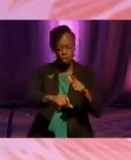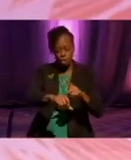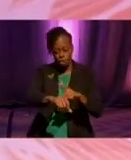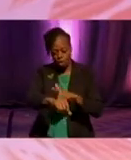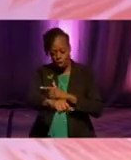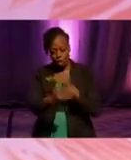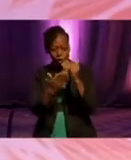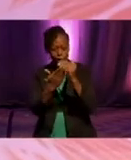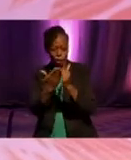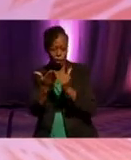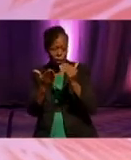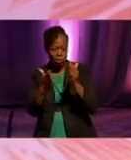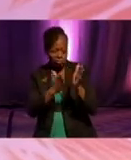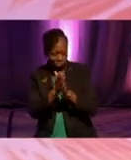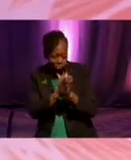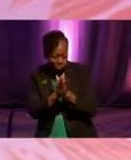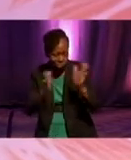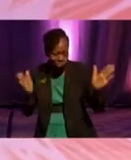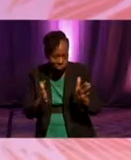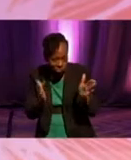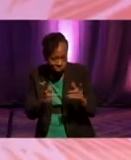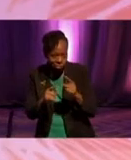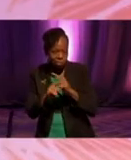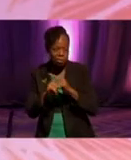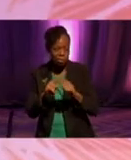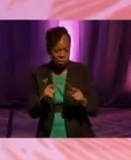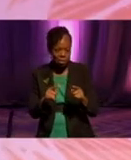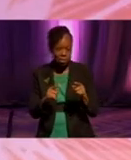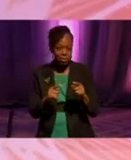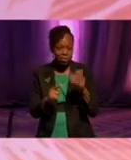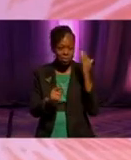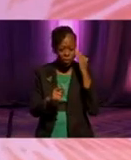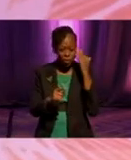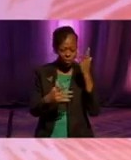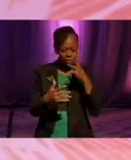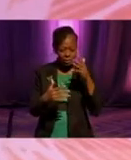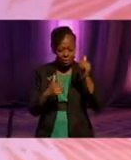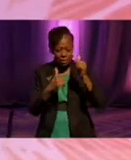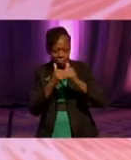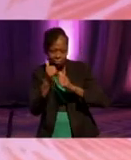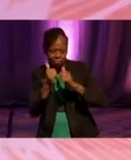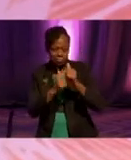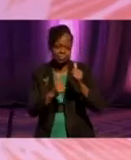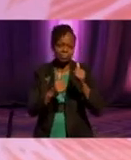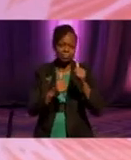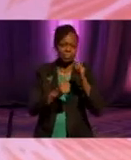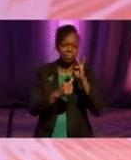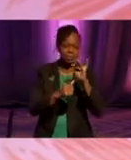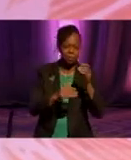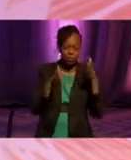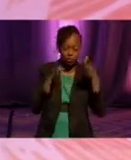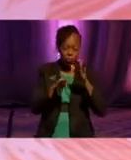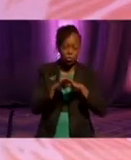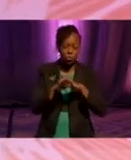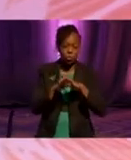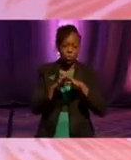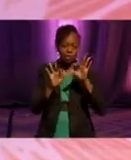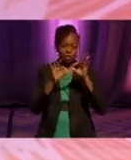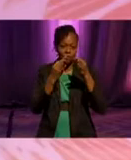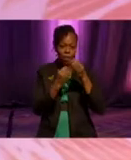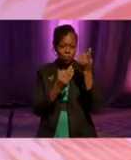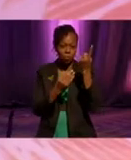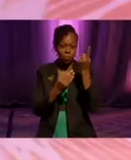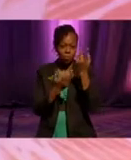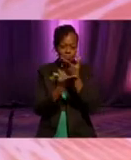move forward on. But the president's infrastructure bill focusing on families is one such thing